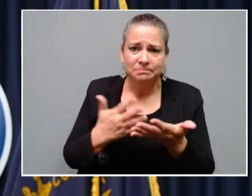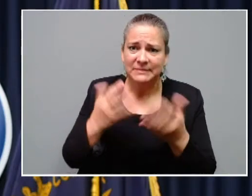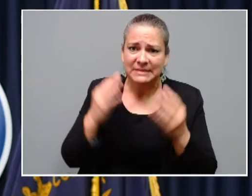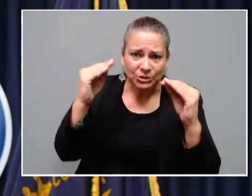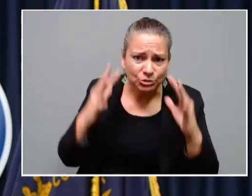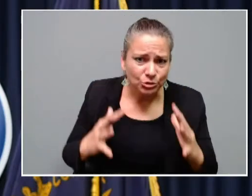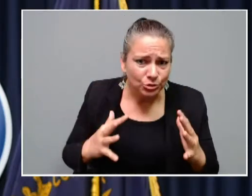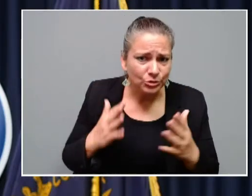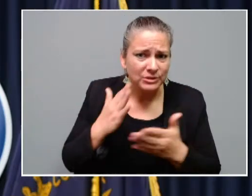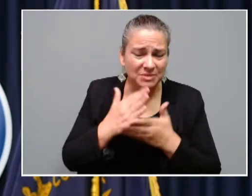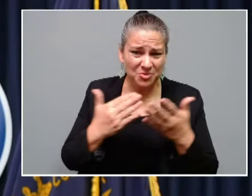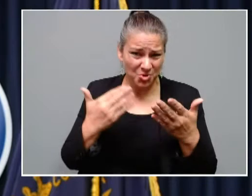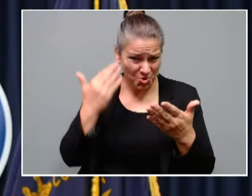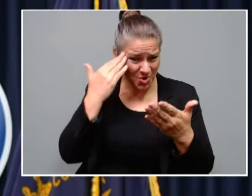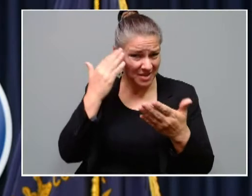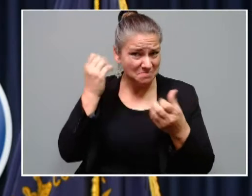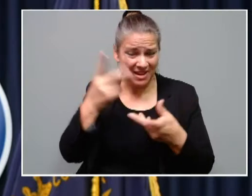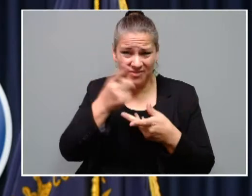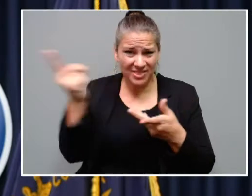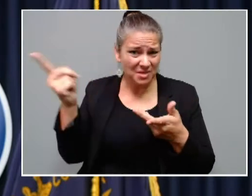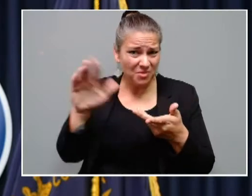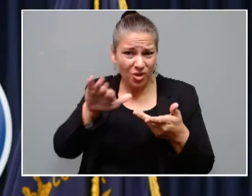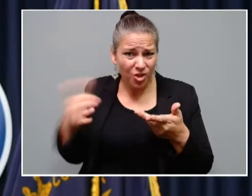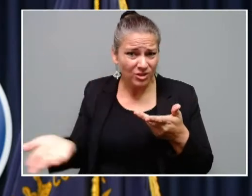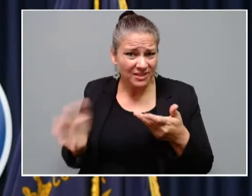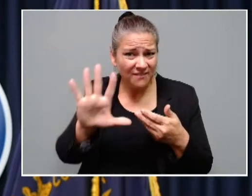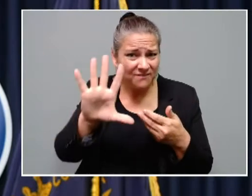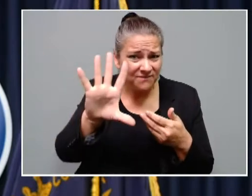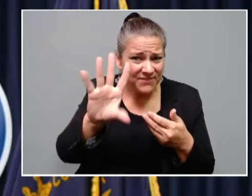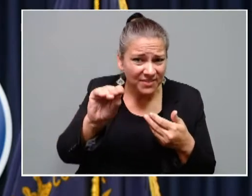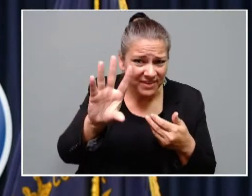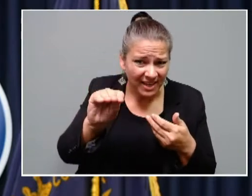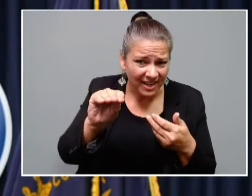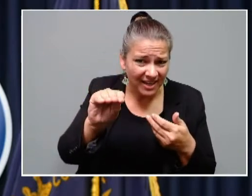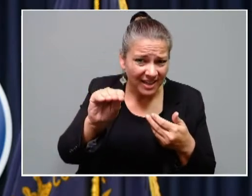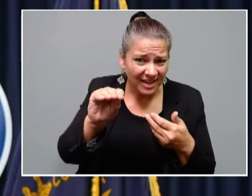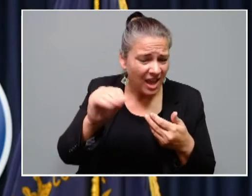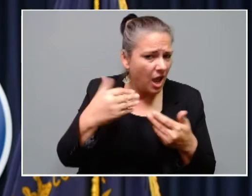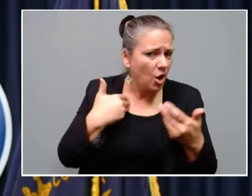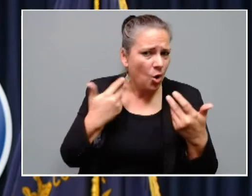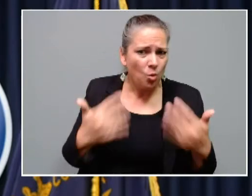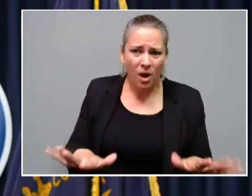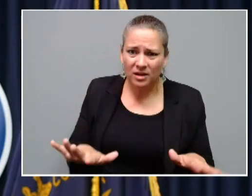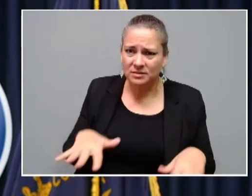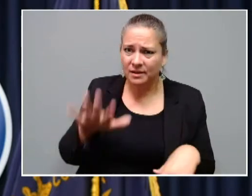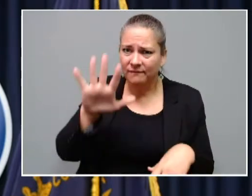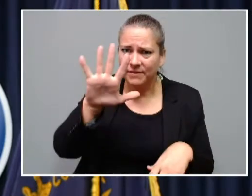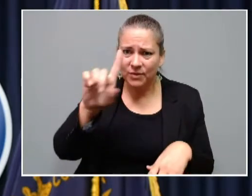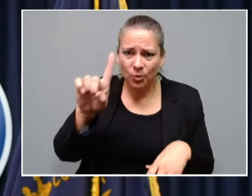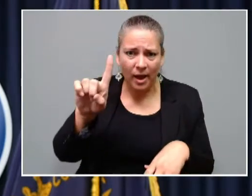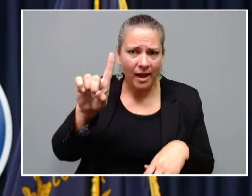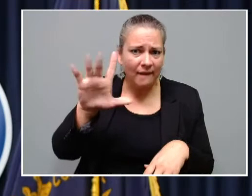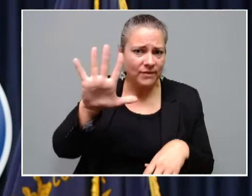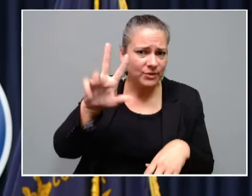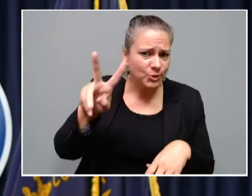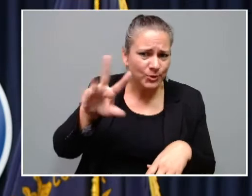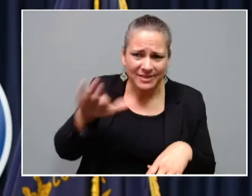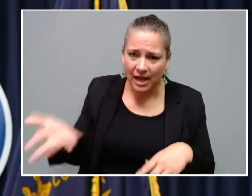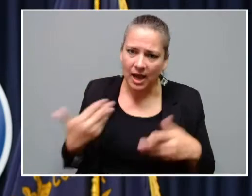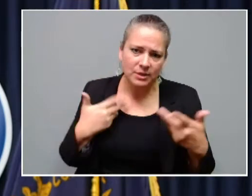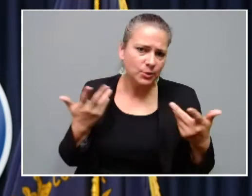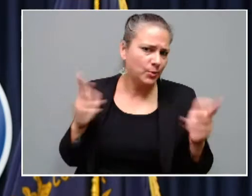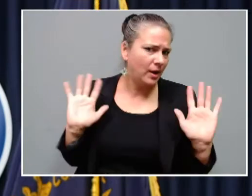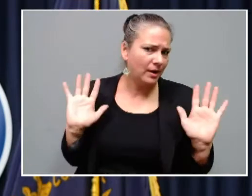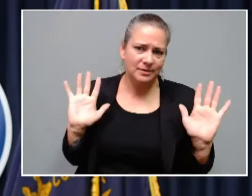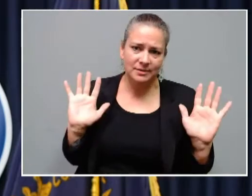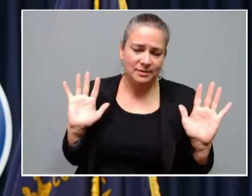lost 50 of them. I don't want to lose a 51st or a 52nd. And it's the fastest way that a community will